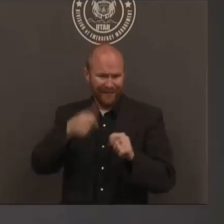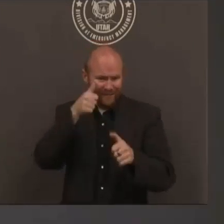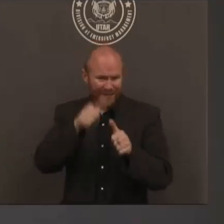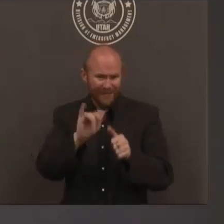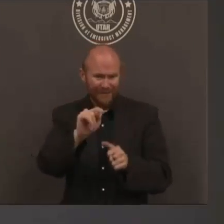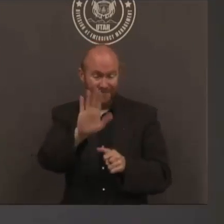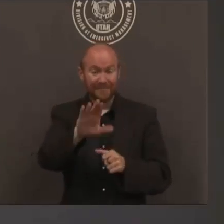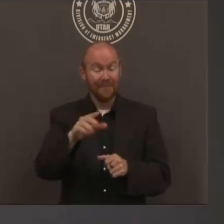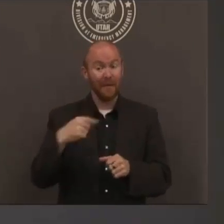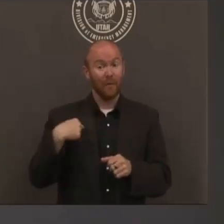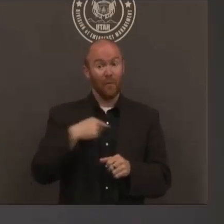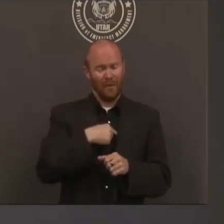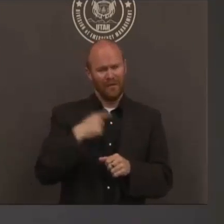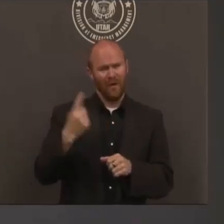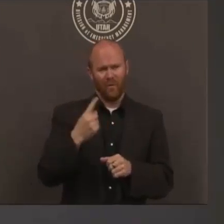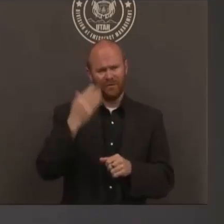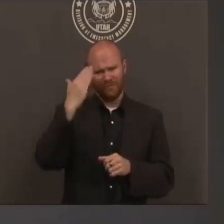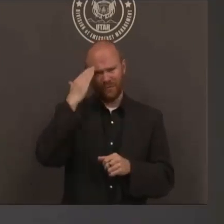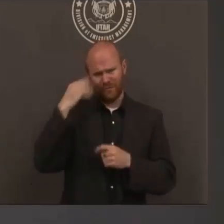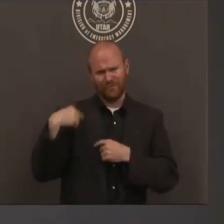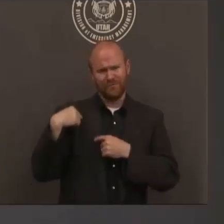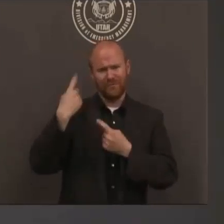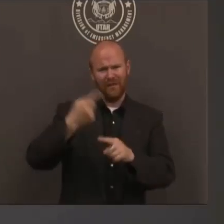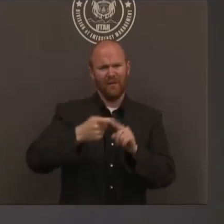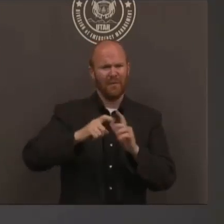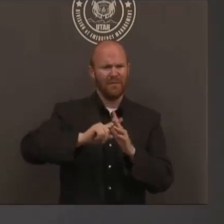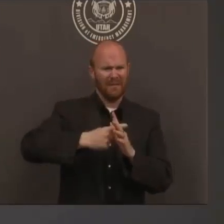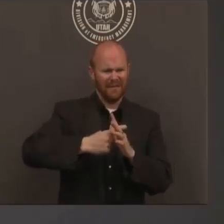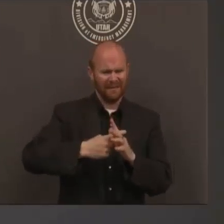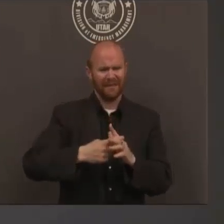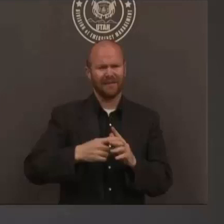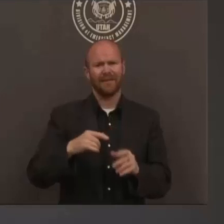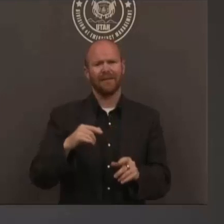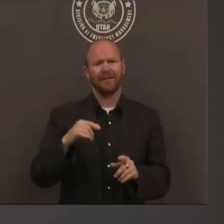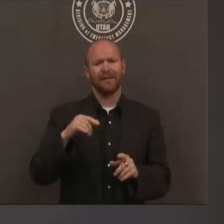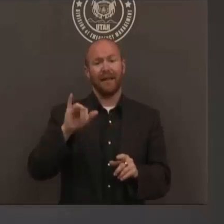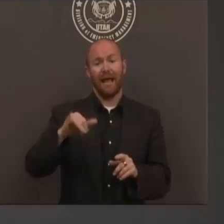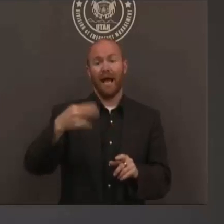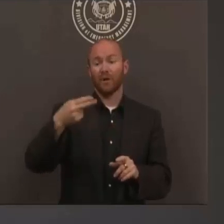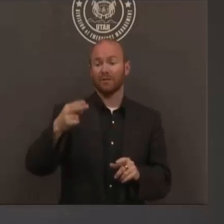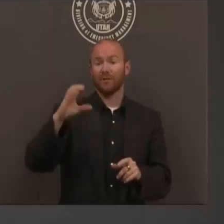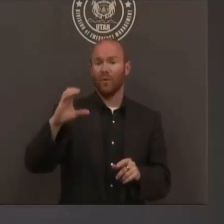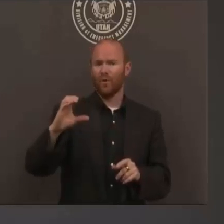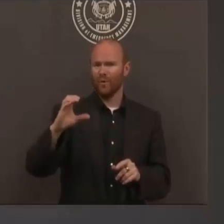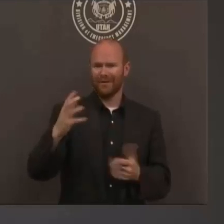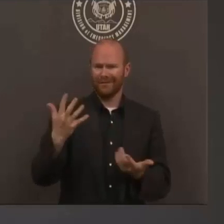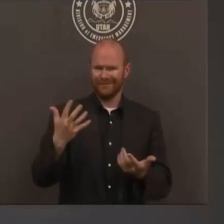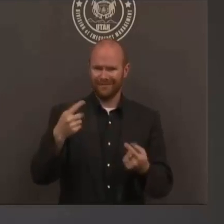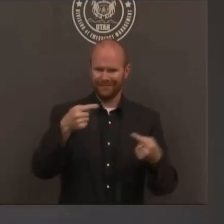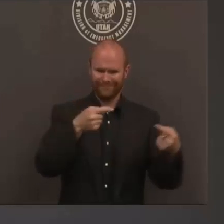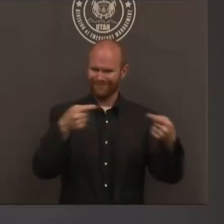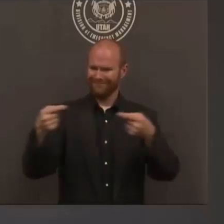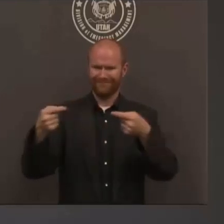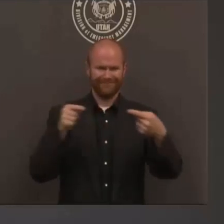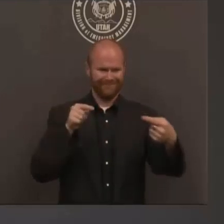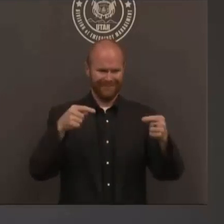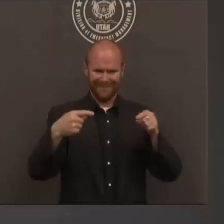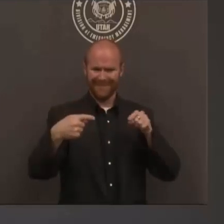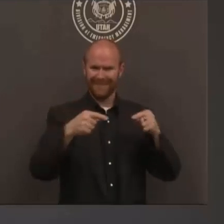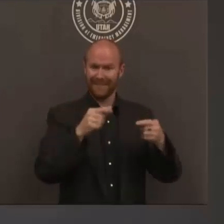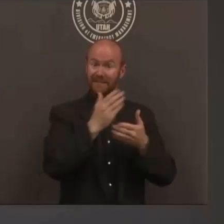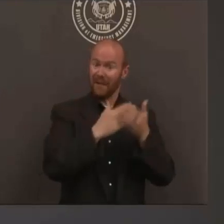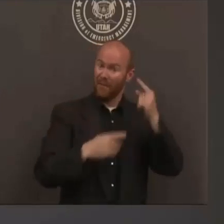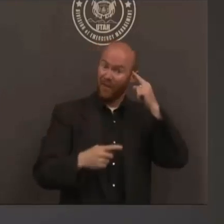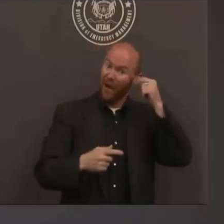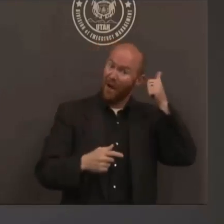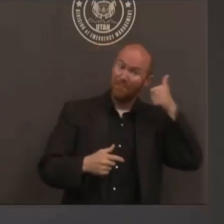we always knew, I think from the beginning, that it was not without controversy from the standpoint of we had people that